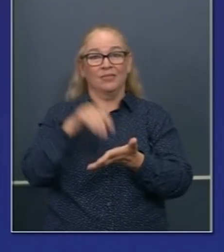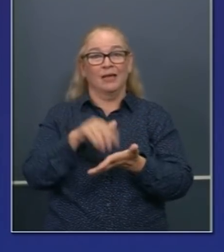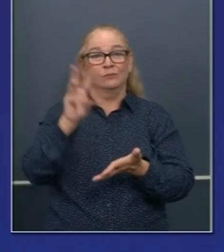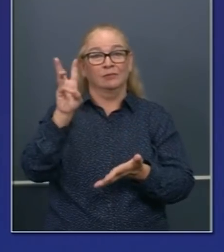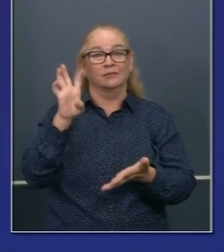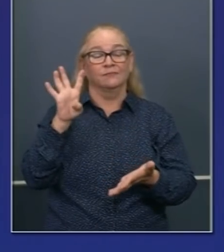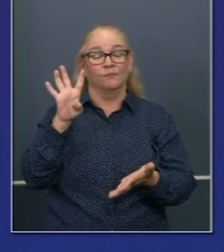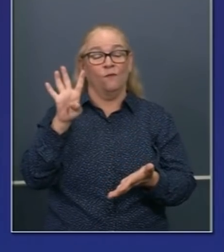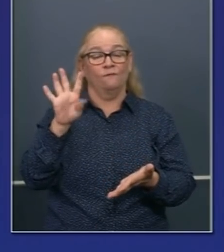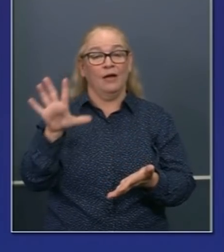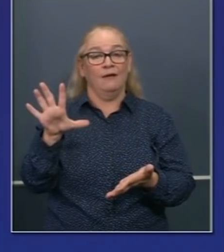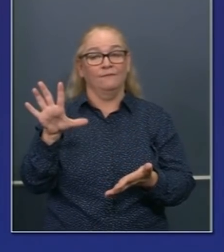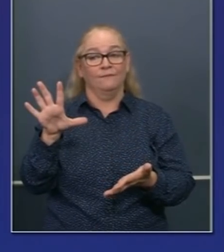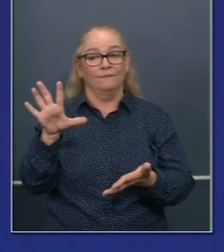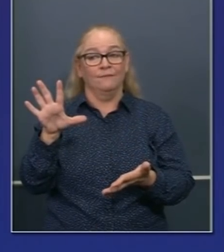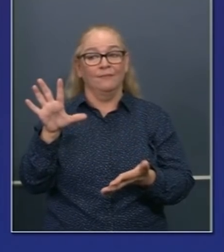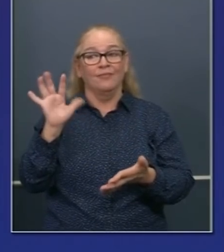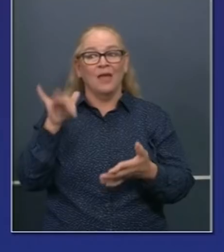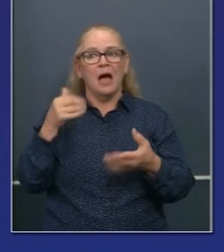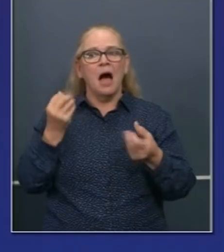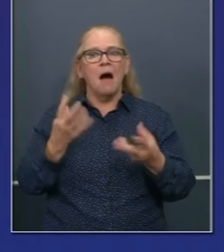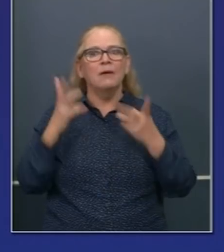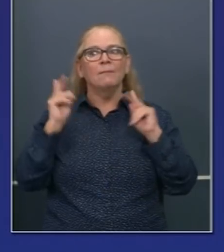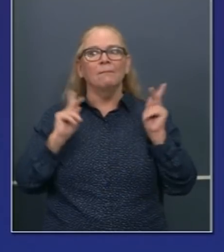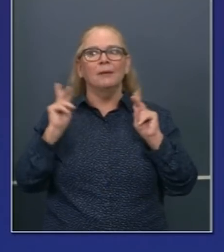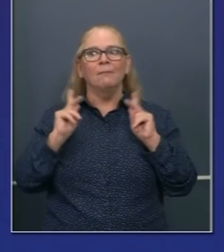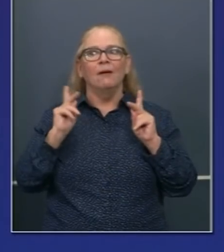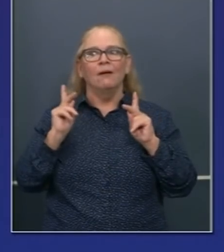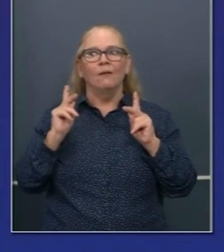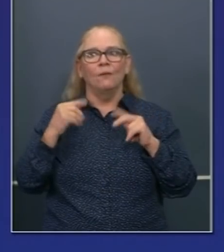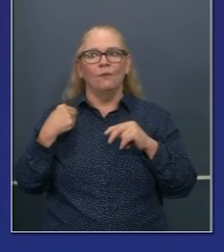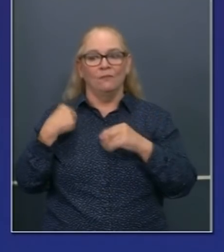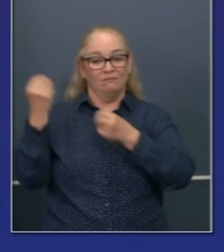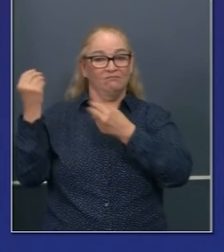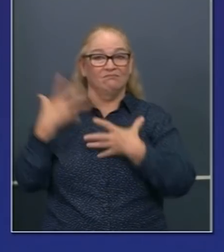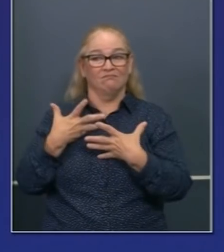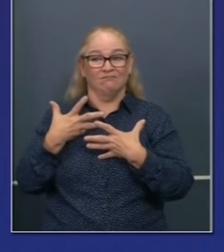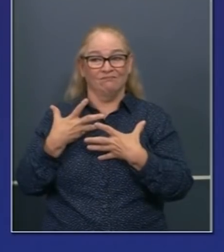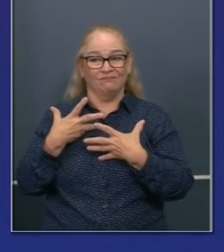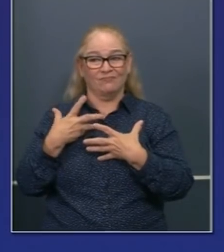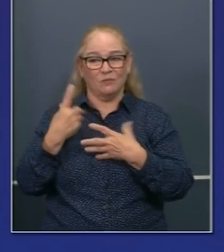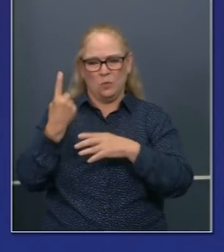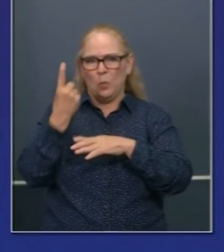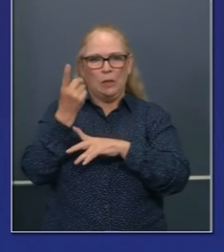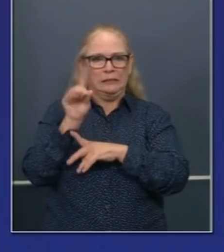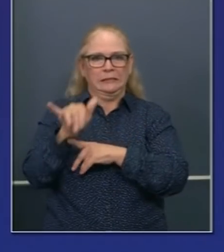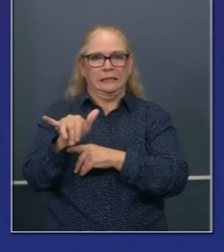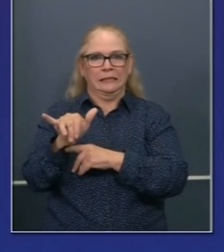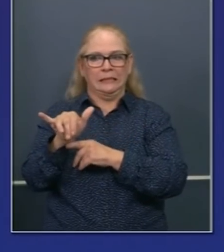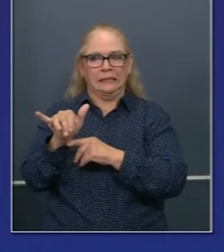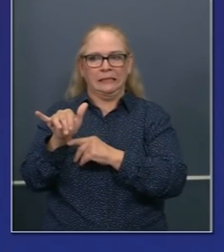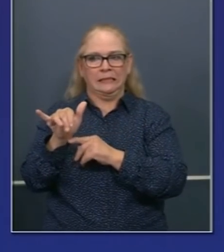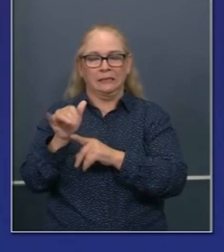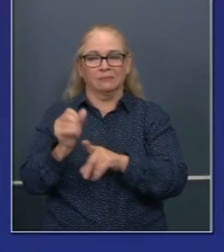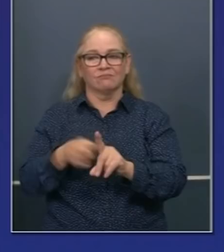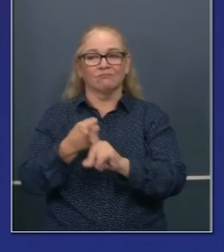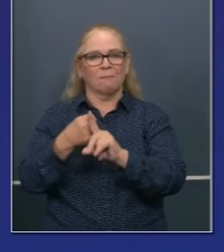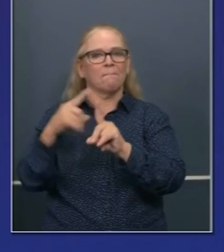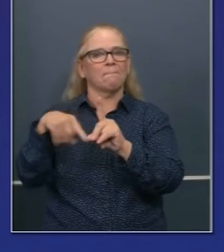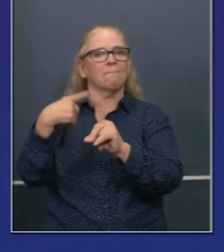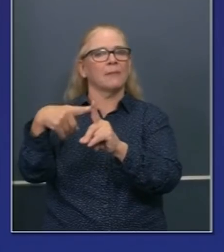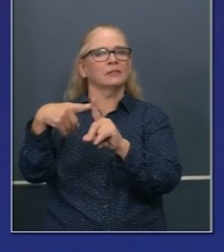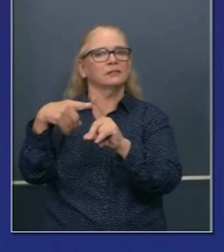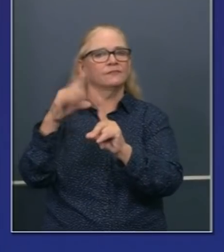11,645. It's total number of COVID cases that we're reporting in the last 24-hour period here in the state. Now, I mentioned on